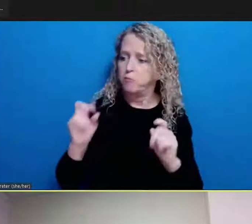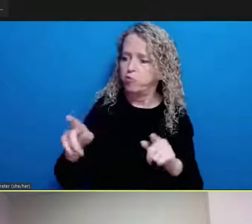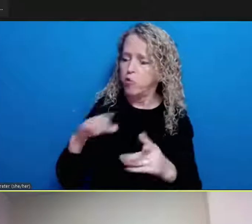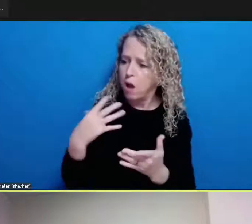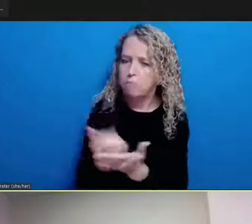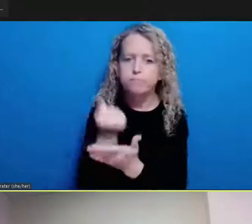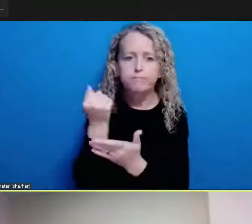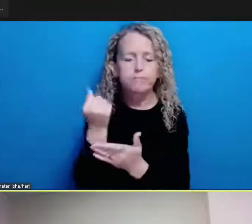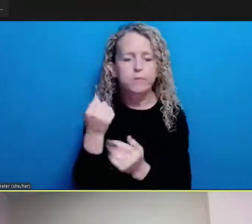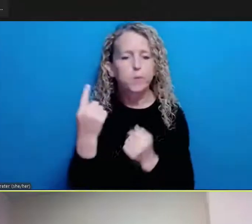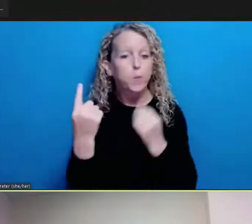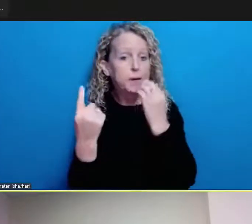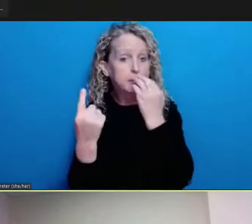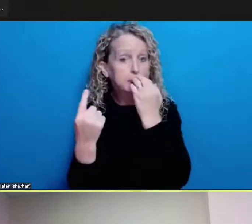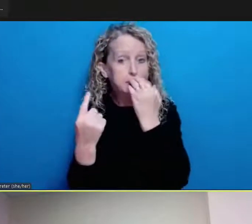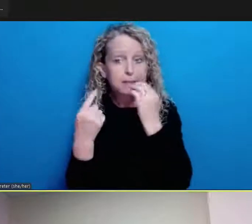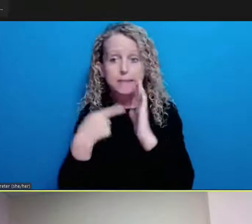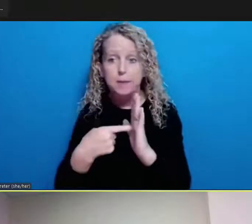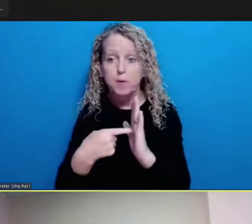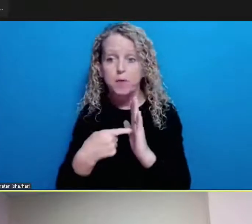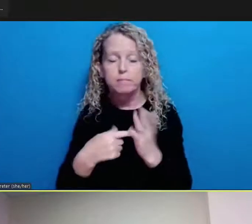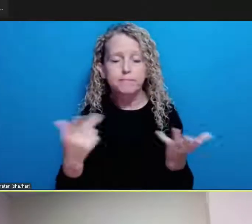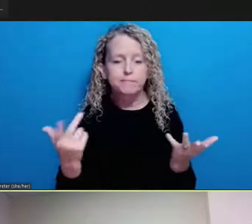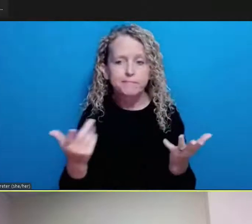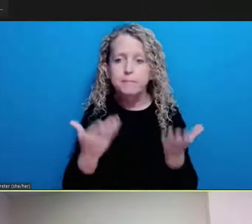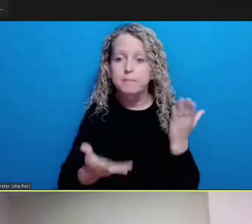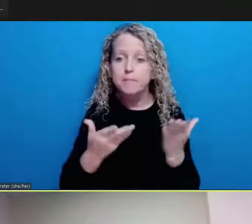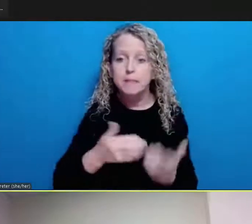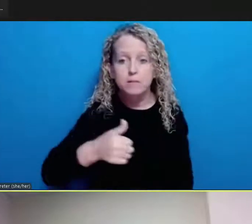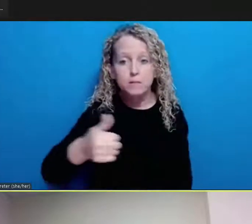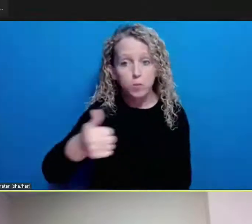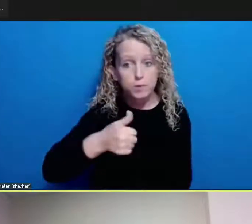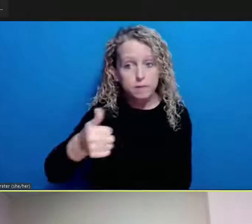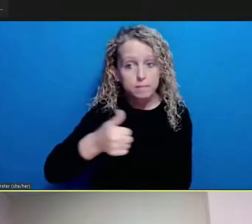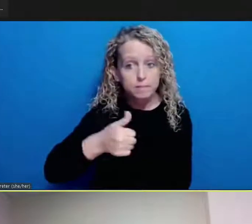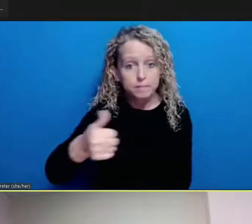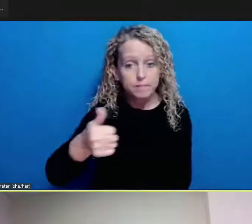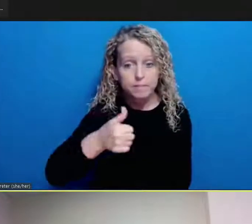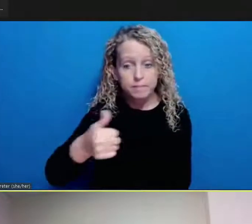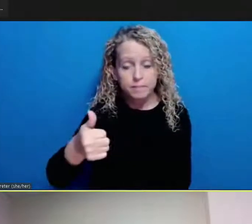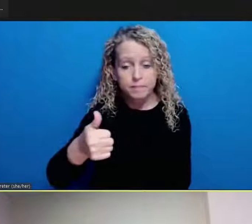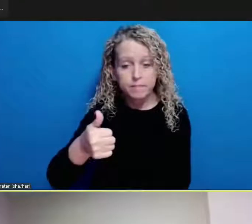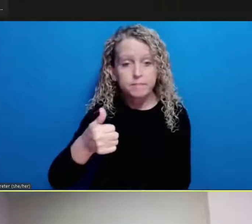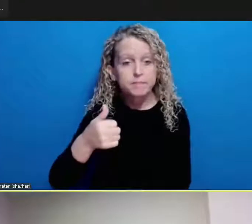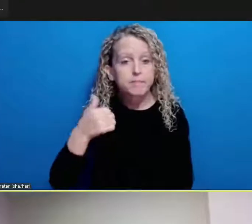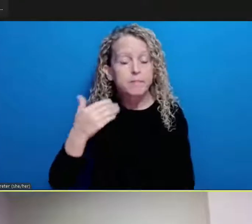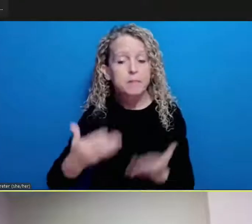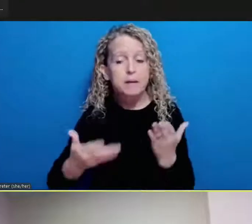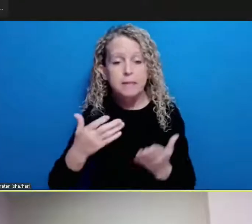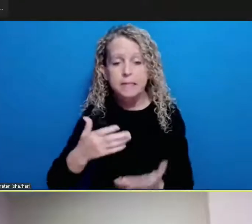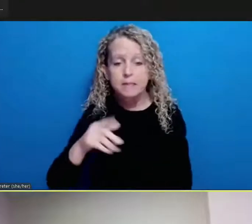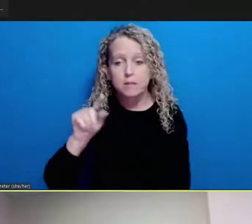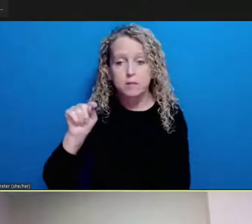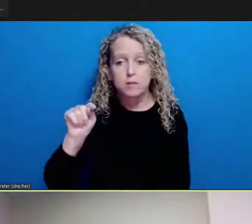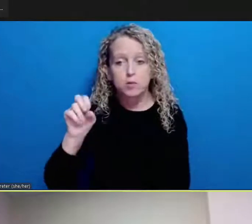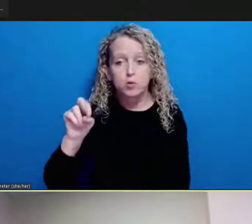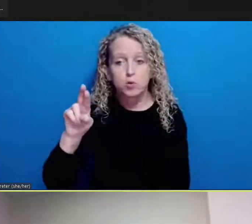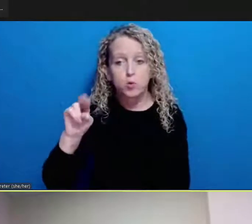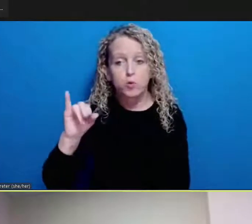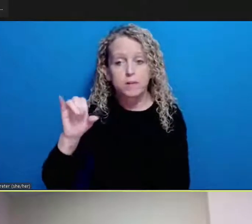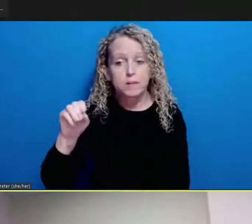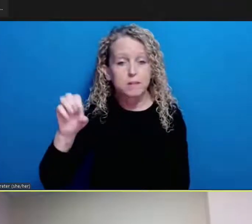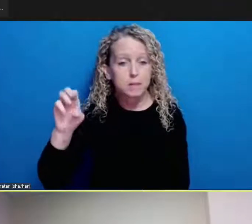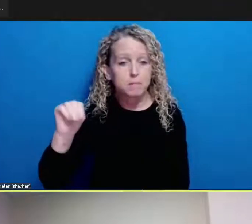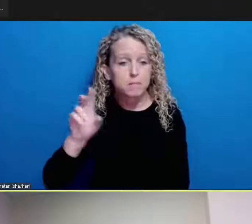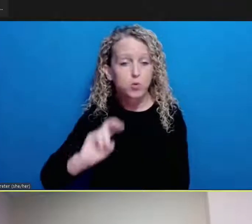pull out of my hat would be, so if it was tourism, maybe there's something that the tourism sector wants to do